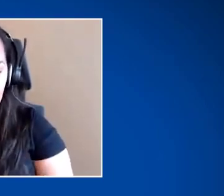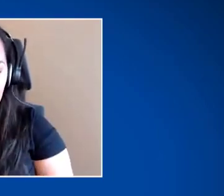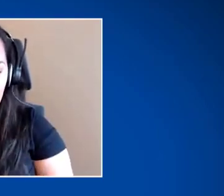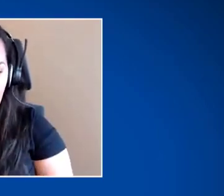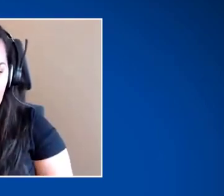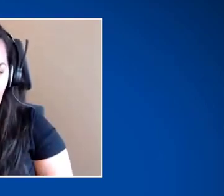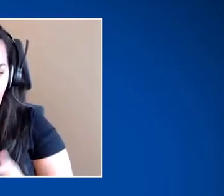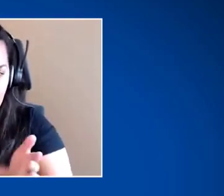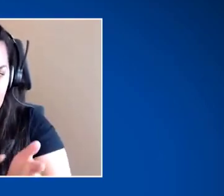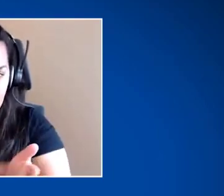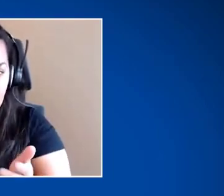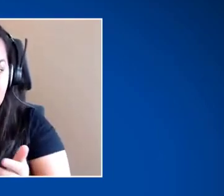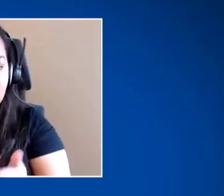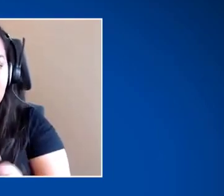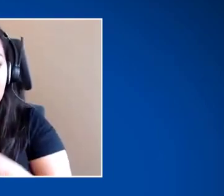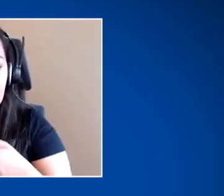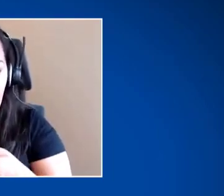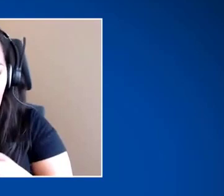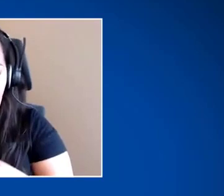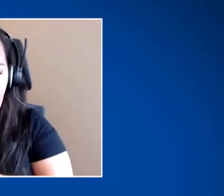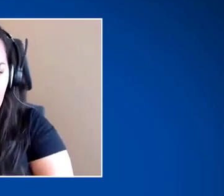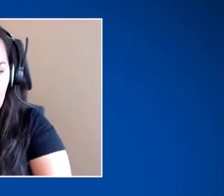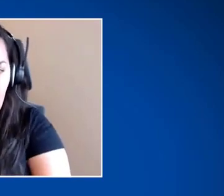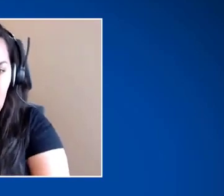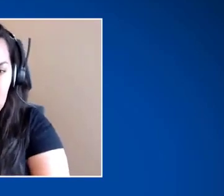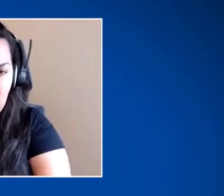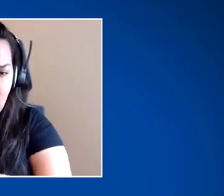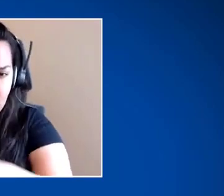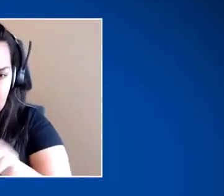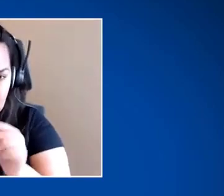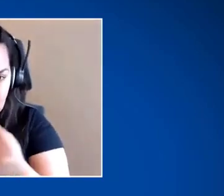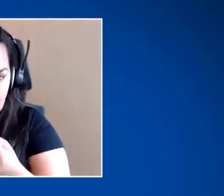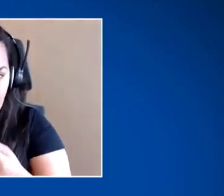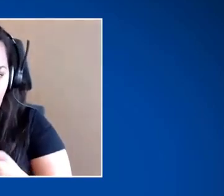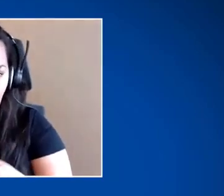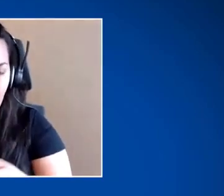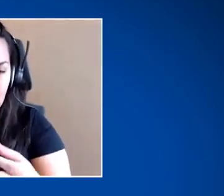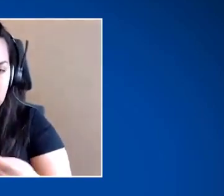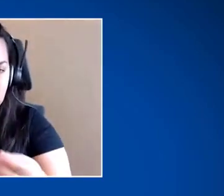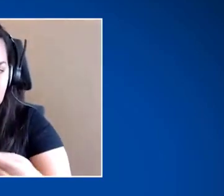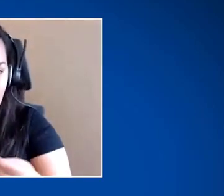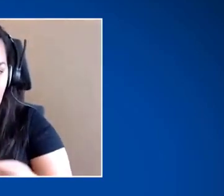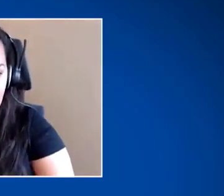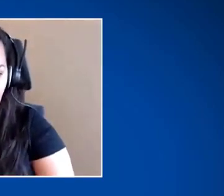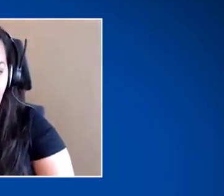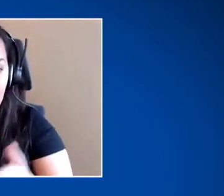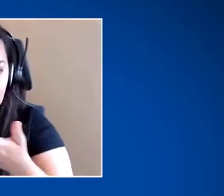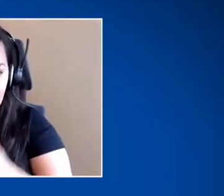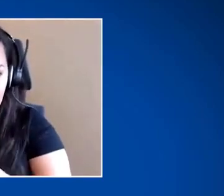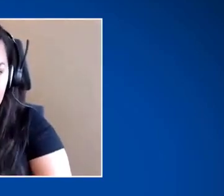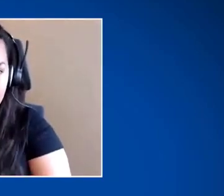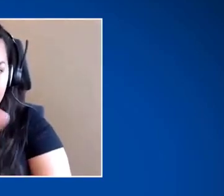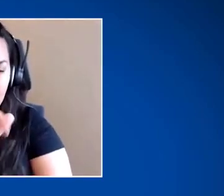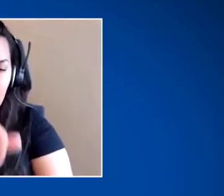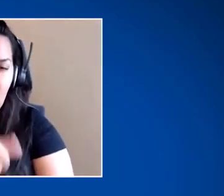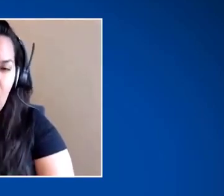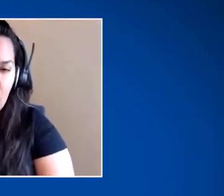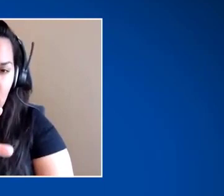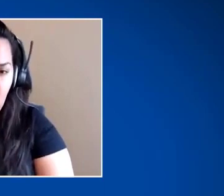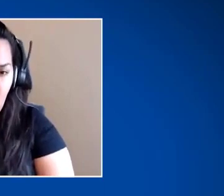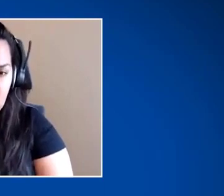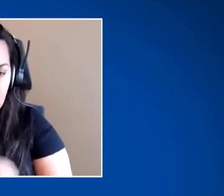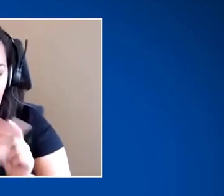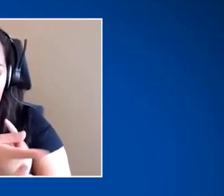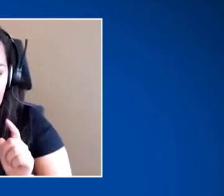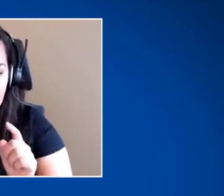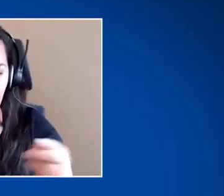Mark Caprara, one of the co-chairs of the implementation team for this initiative. After that, we'll bring on the other co-chairs on screen for a